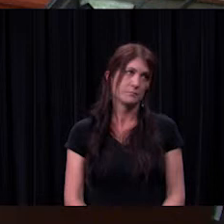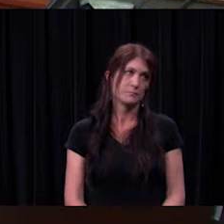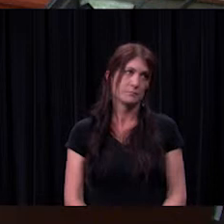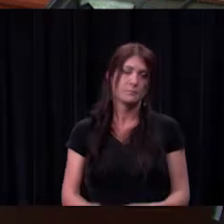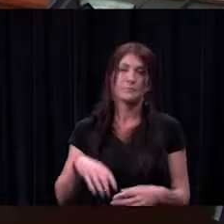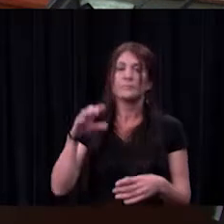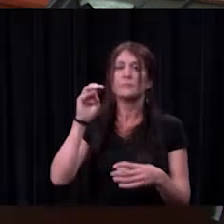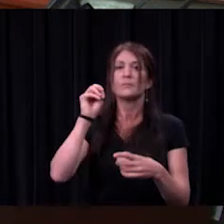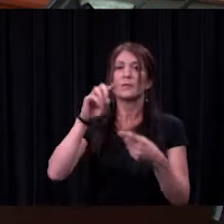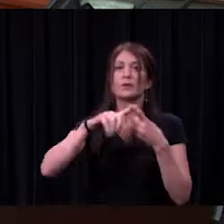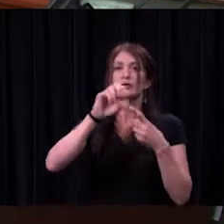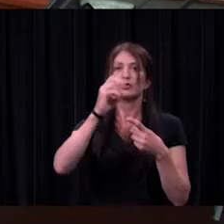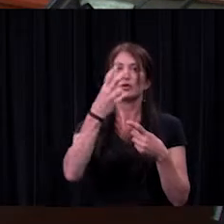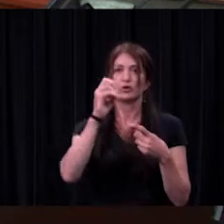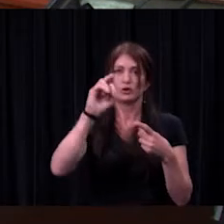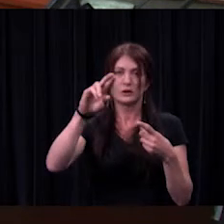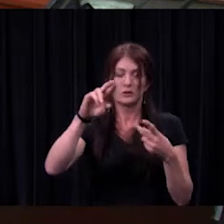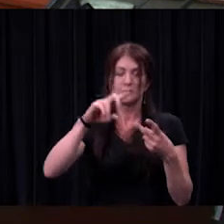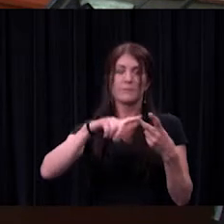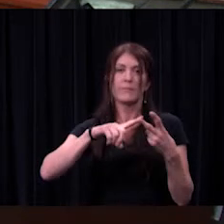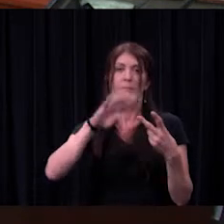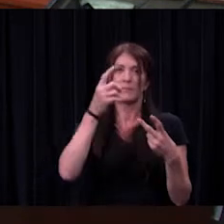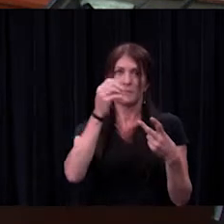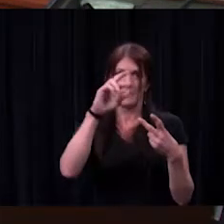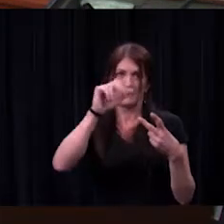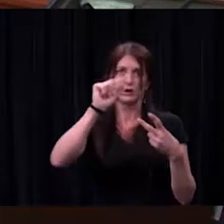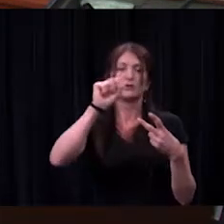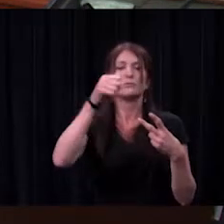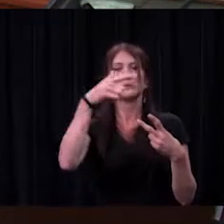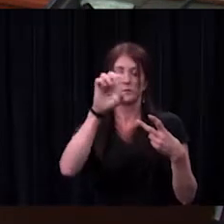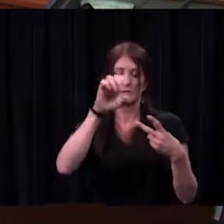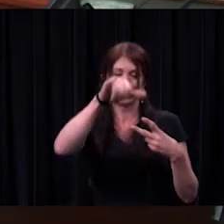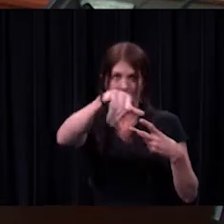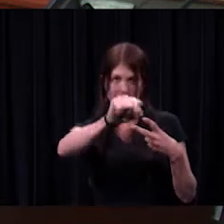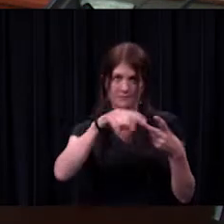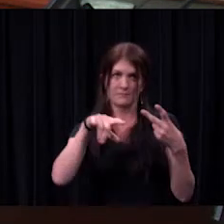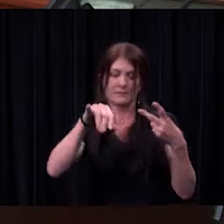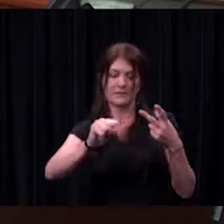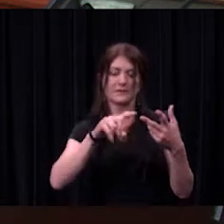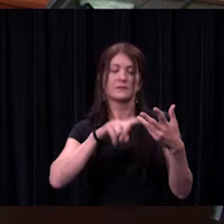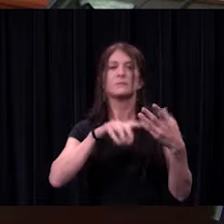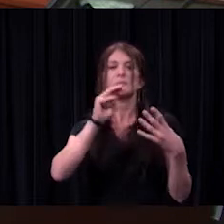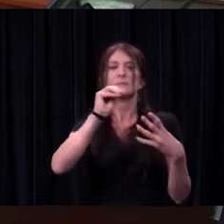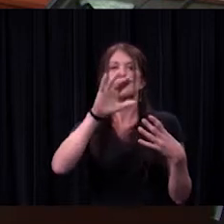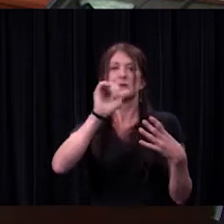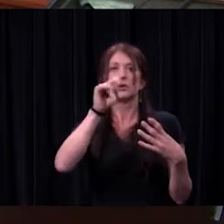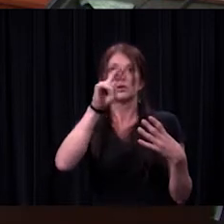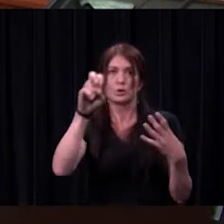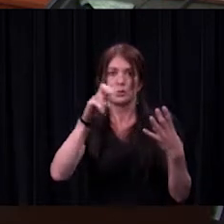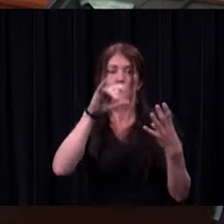Mr. Shear? Yes. Mr. Beveridge? Yes. Mr. McCune? Yes. Mr. Geary? Yes.